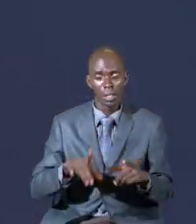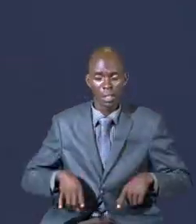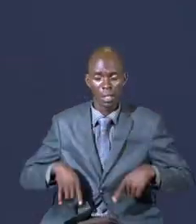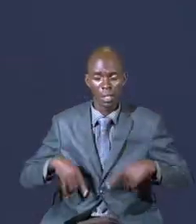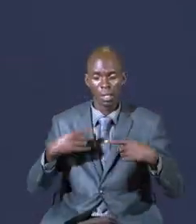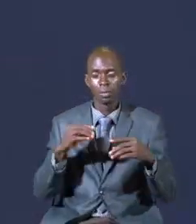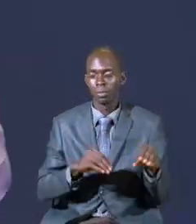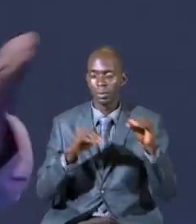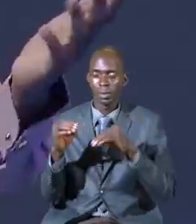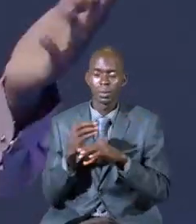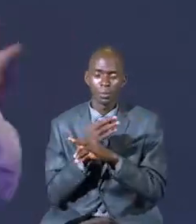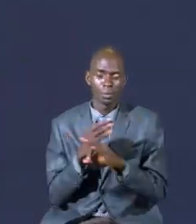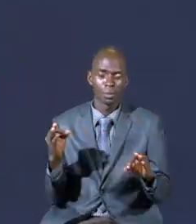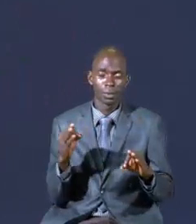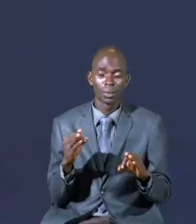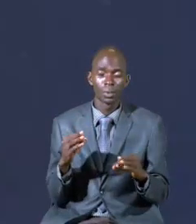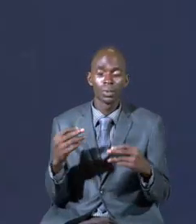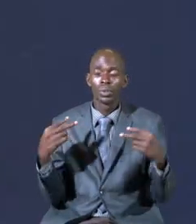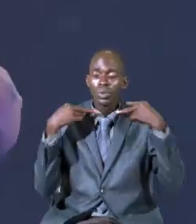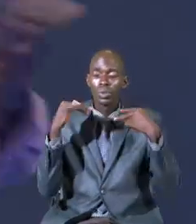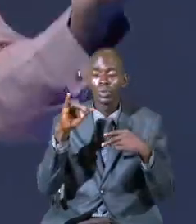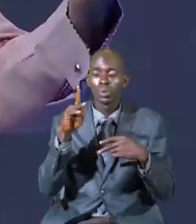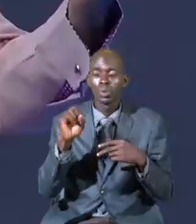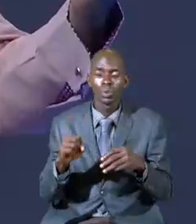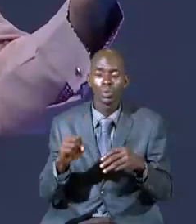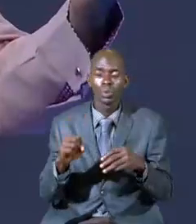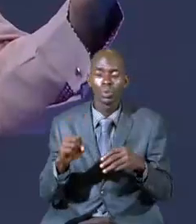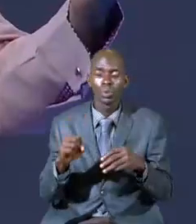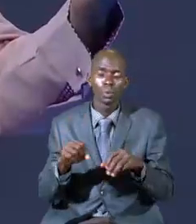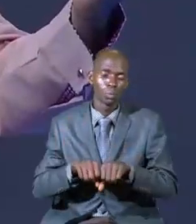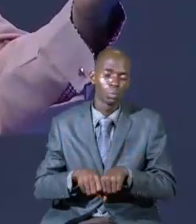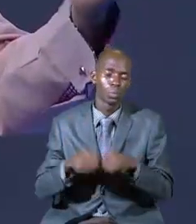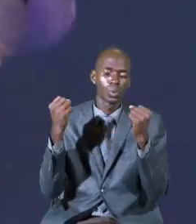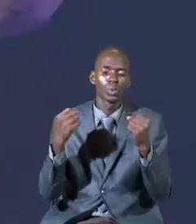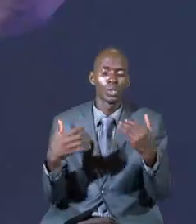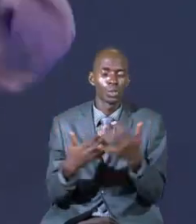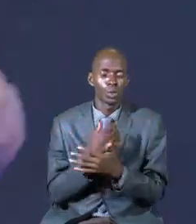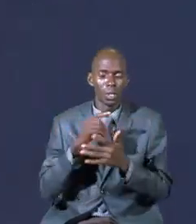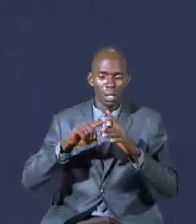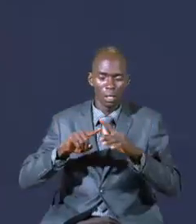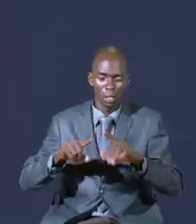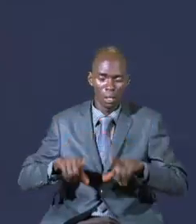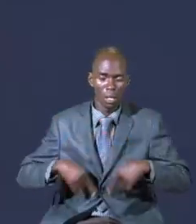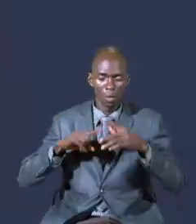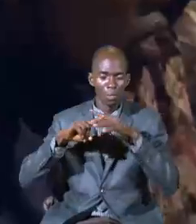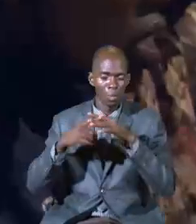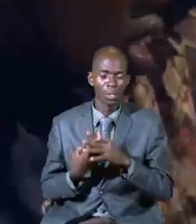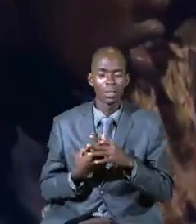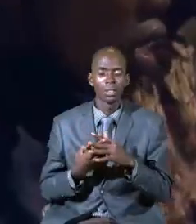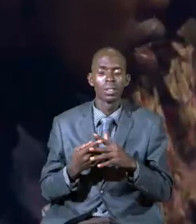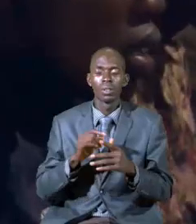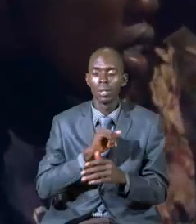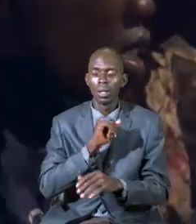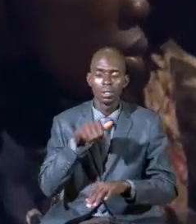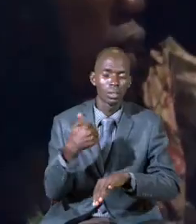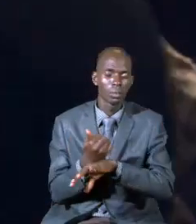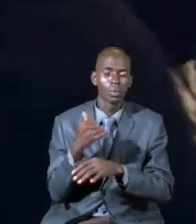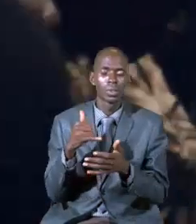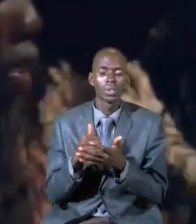free. Yokes broken. New life begun. Confirm it, Lord, in every life.